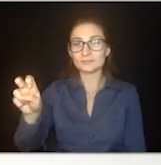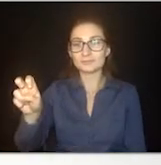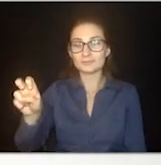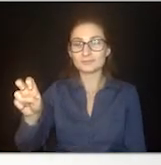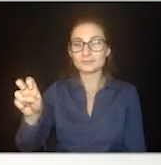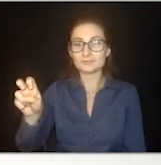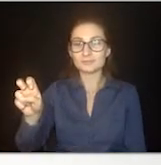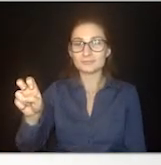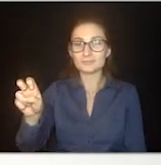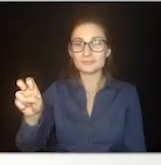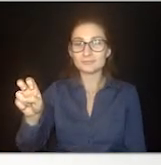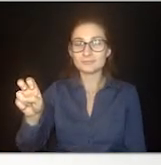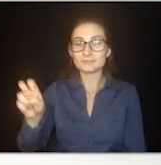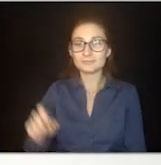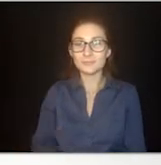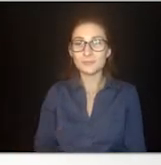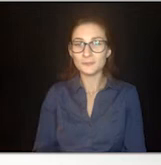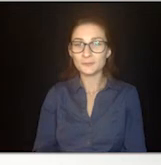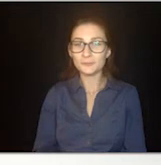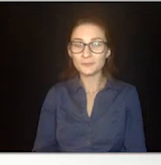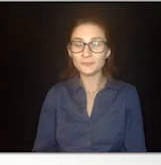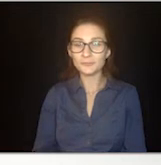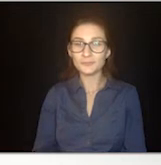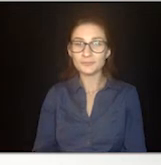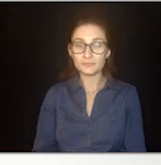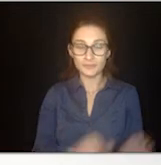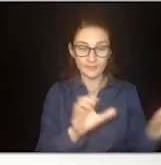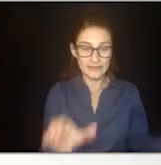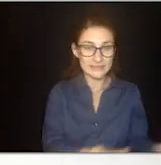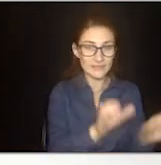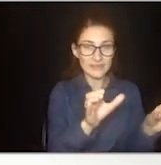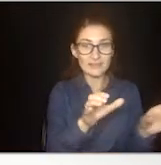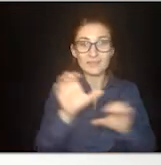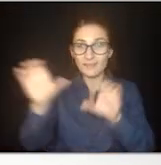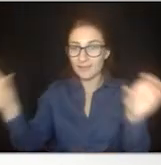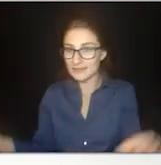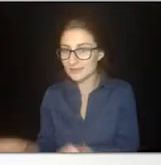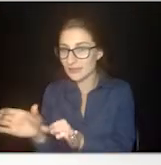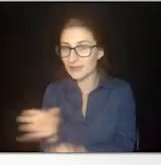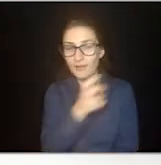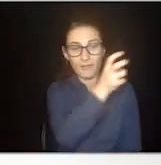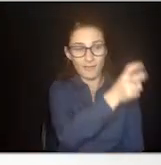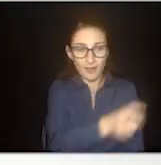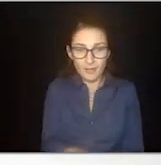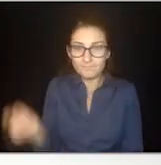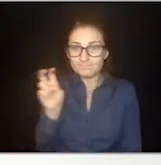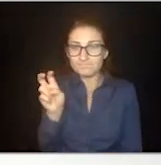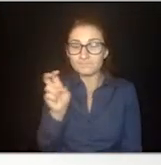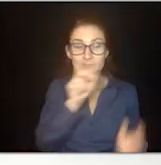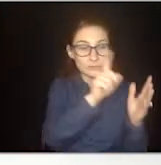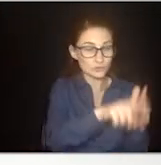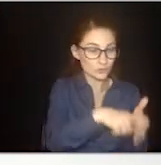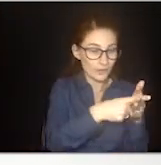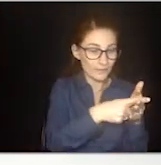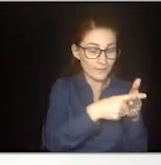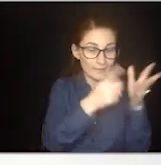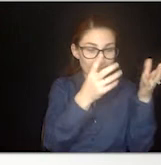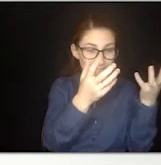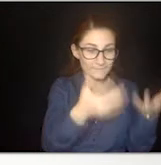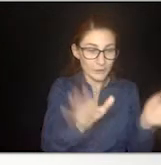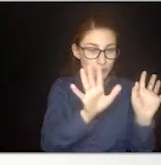Transition to different activities because they understand start and